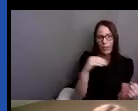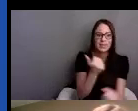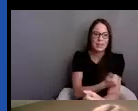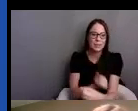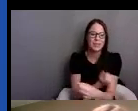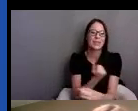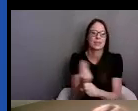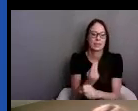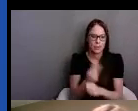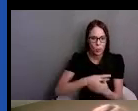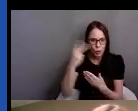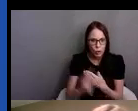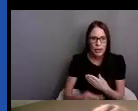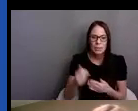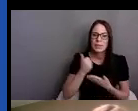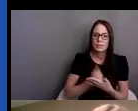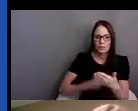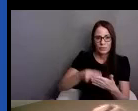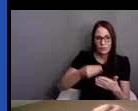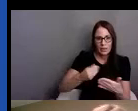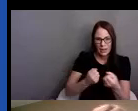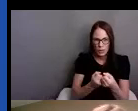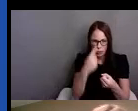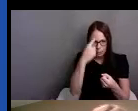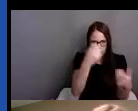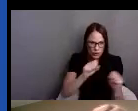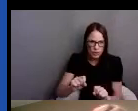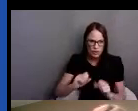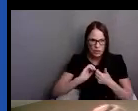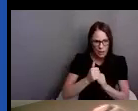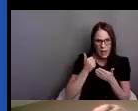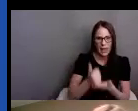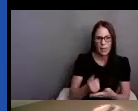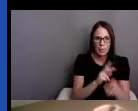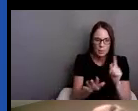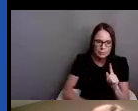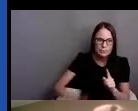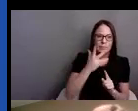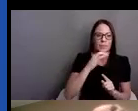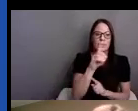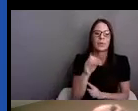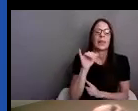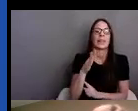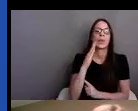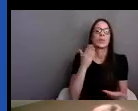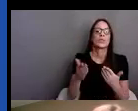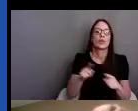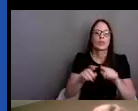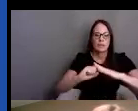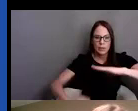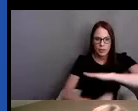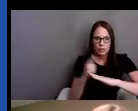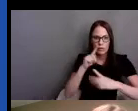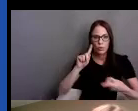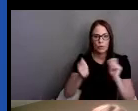how we deliver care across state agencies to the people of Colorado. Behavioral Health Administration will serve as the foundation for our reform efforts going